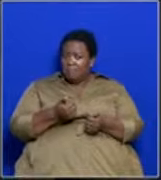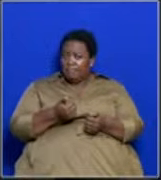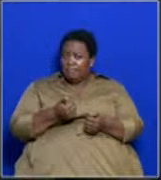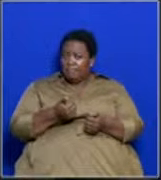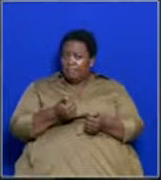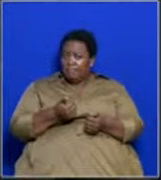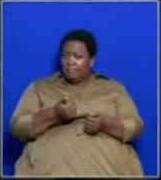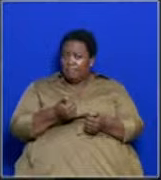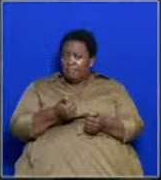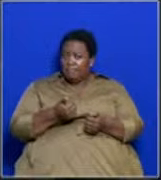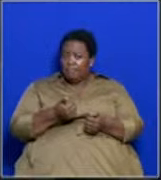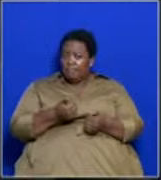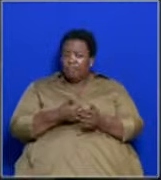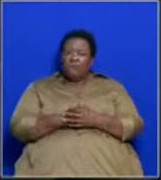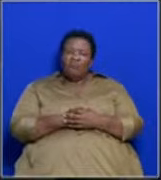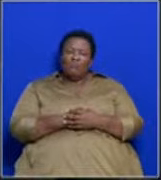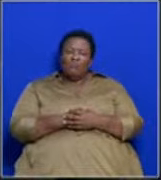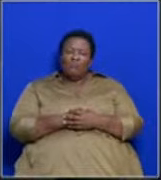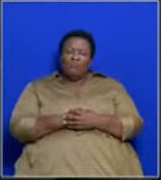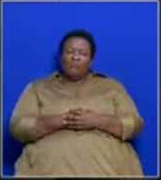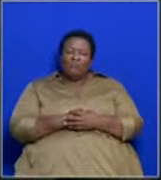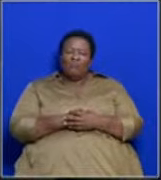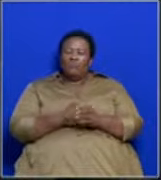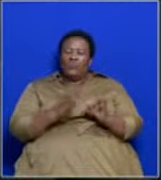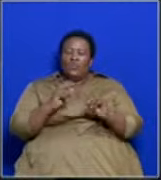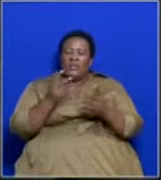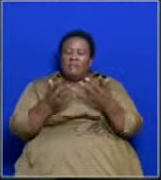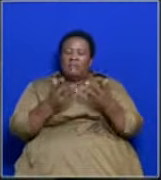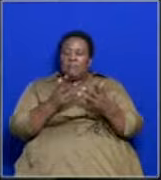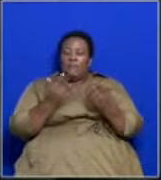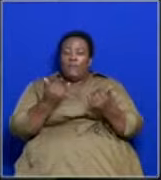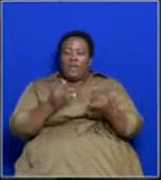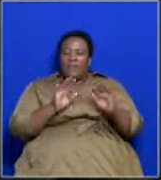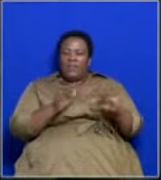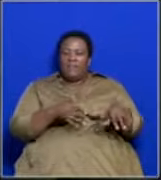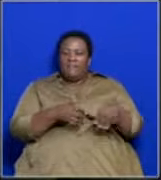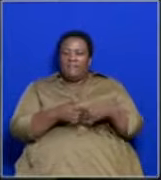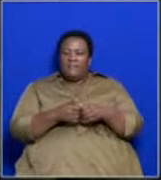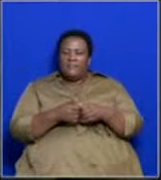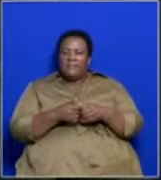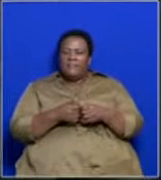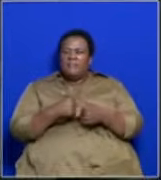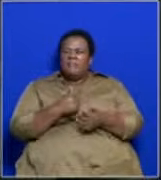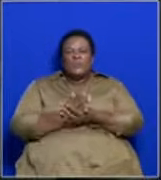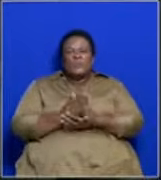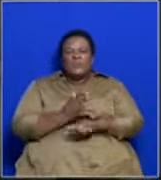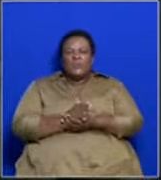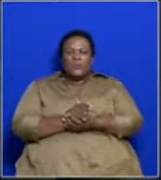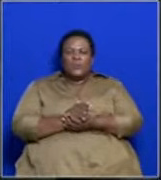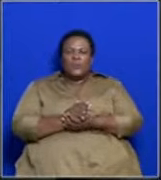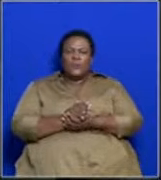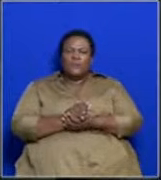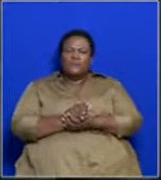Okay, maybe let's leave it for now. Let's leave it for now. I'm not sure that you.